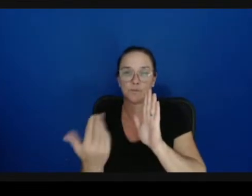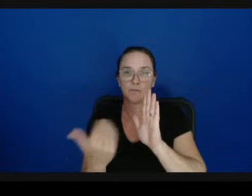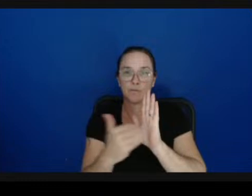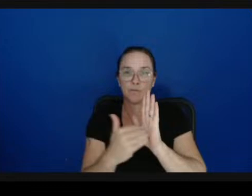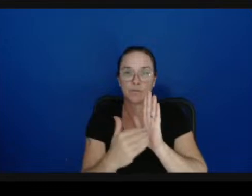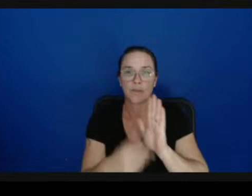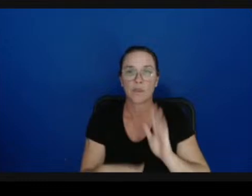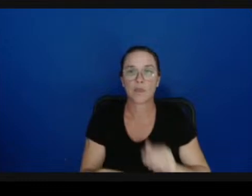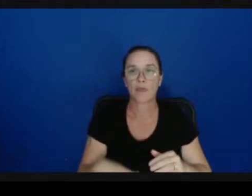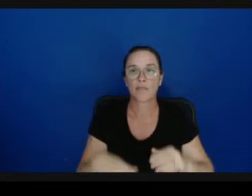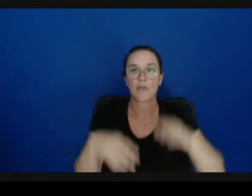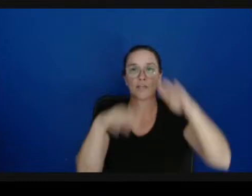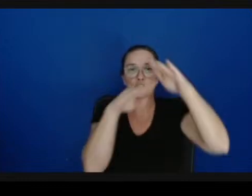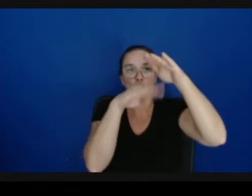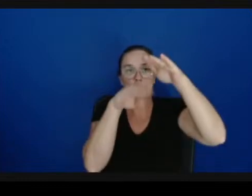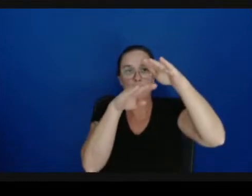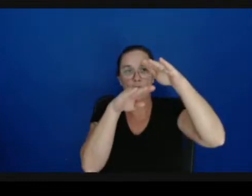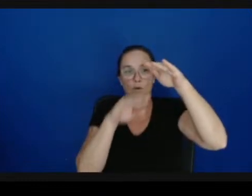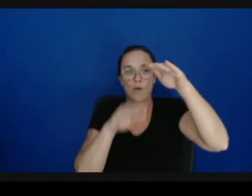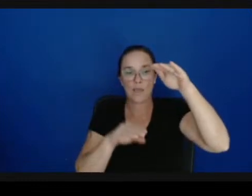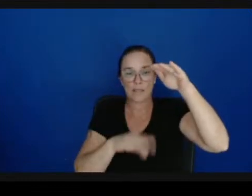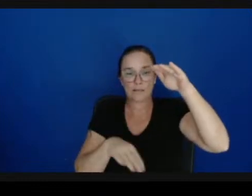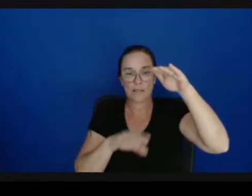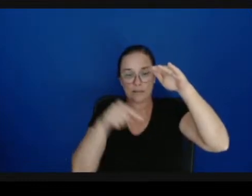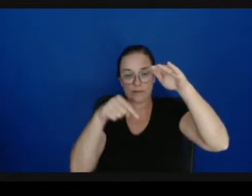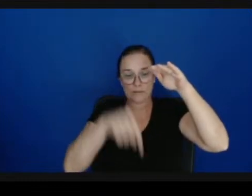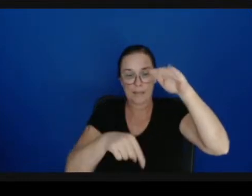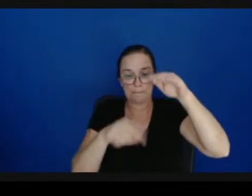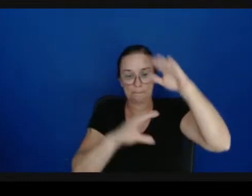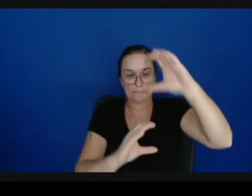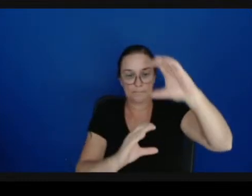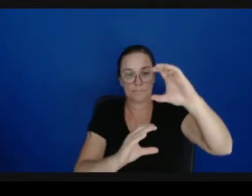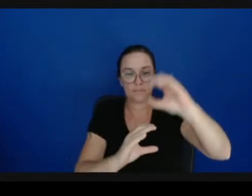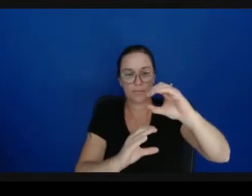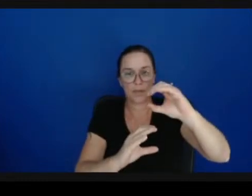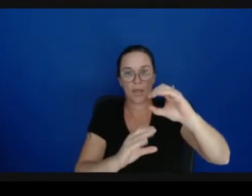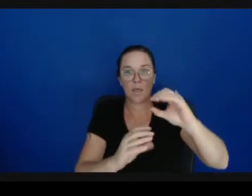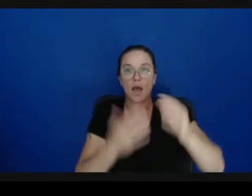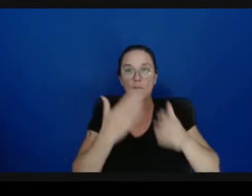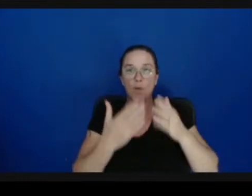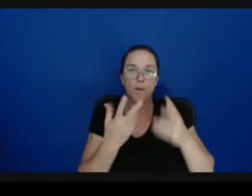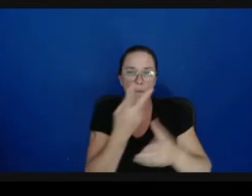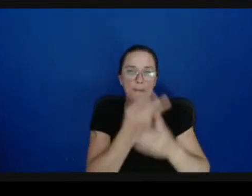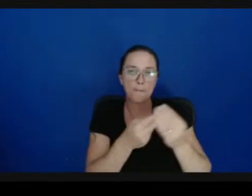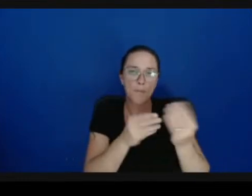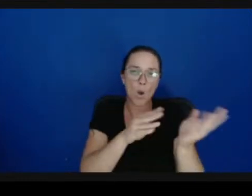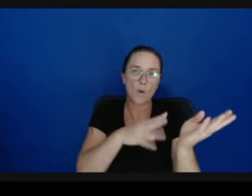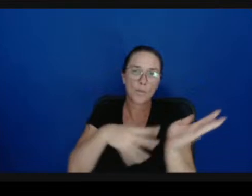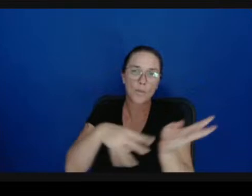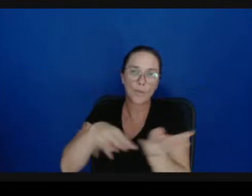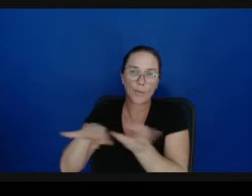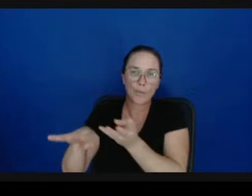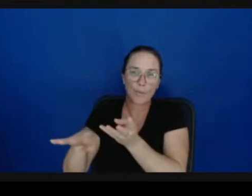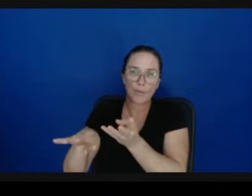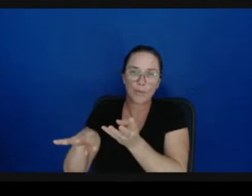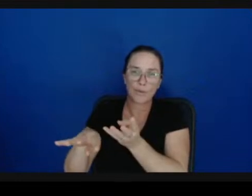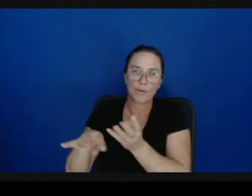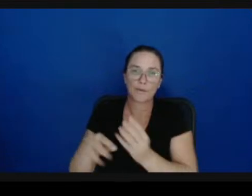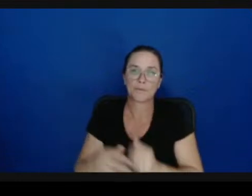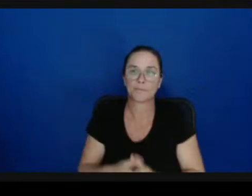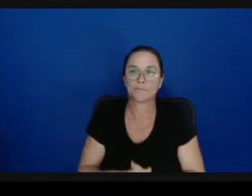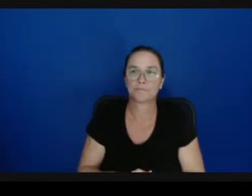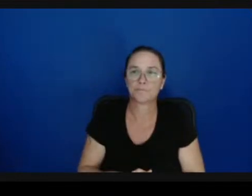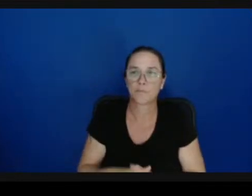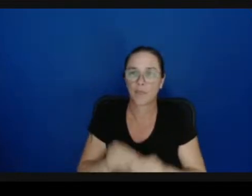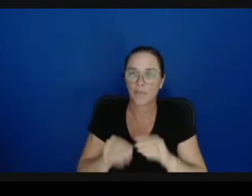Shallow caldera and deep caldera are probably both feeding into the rift zone, coming